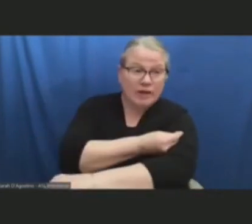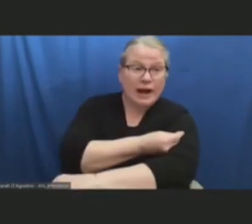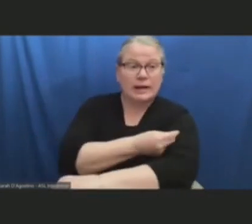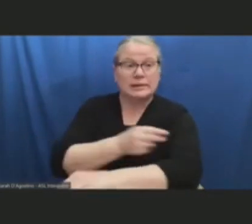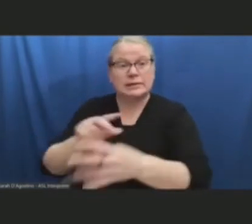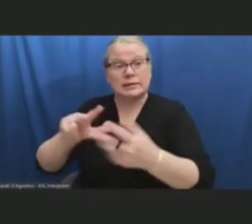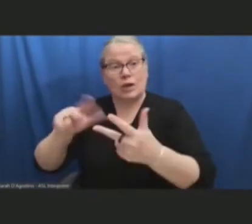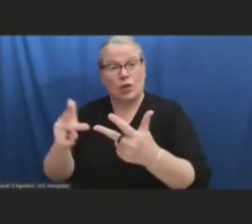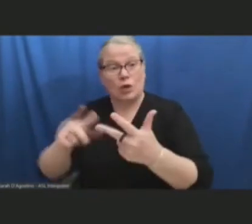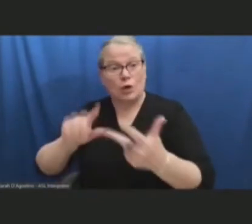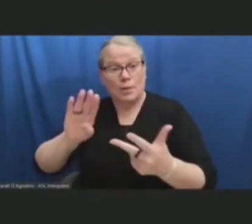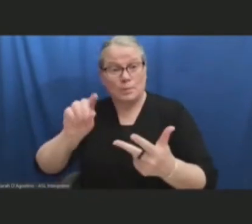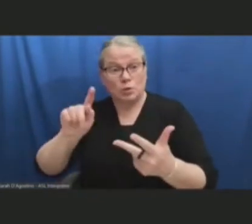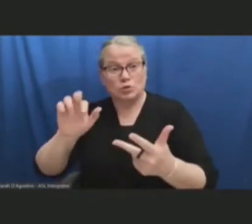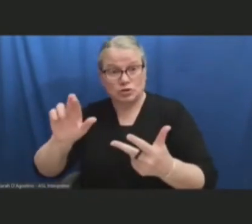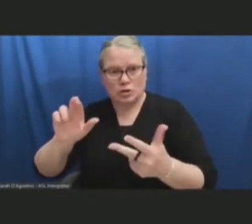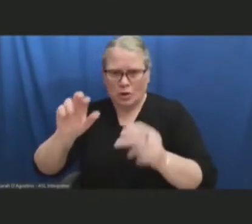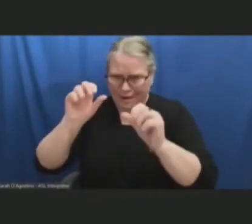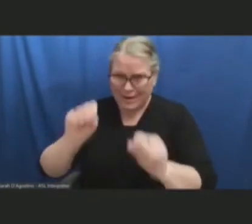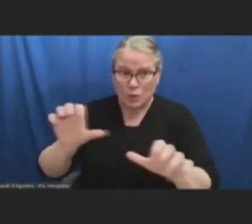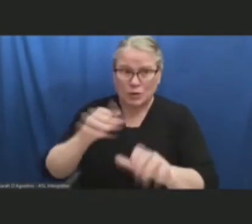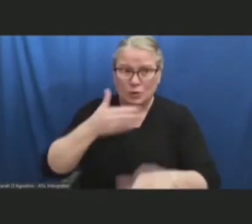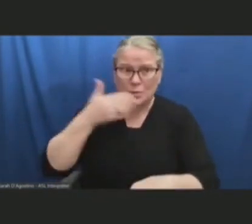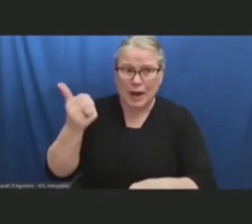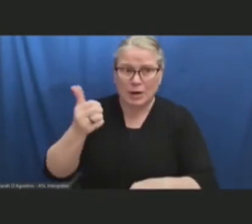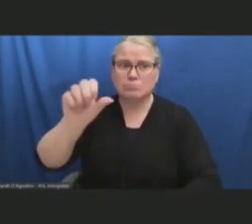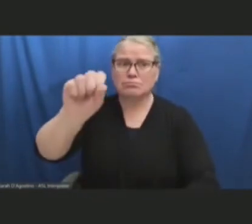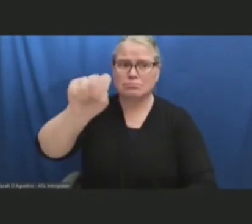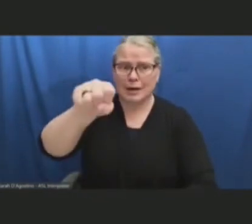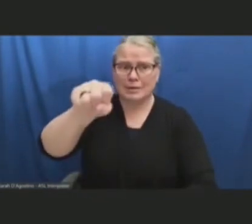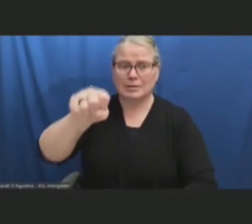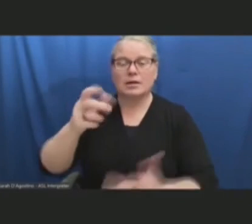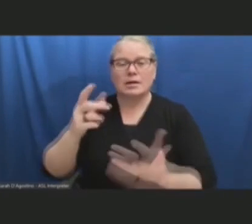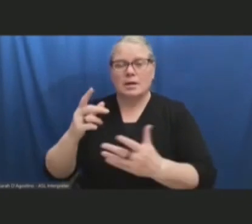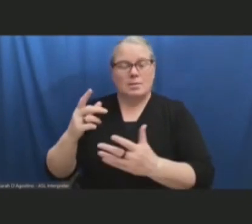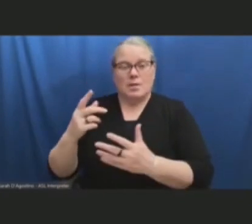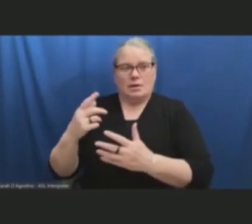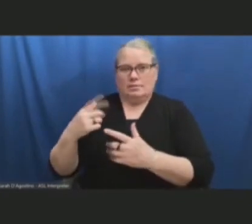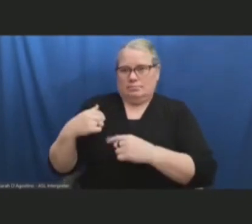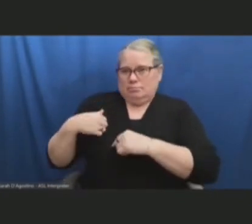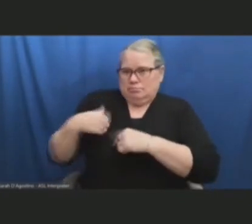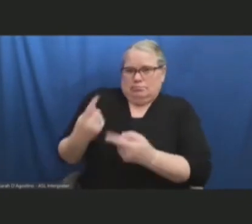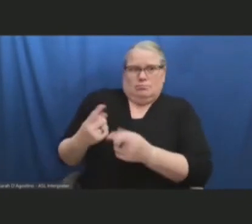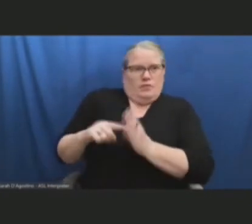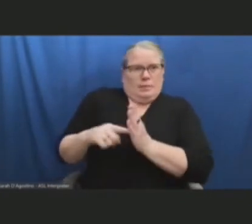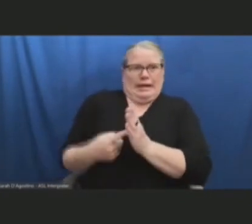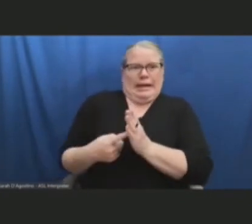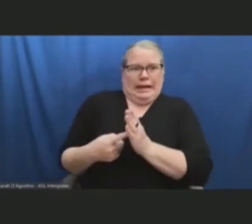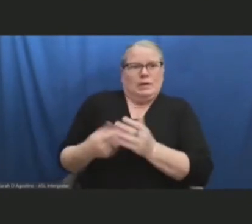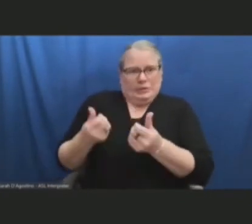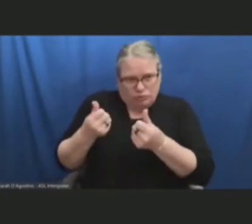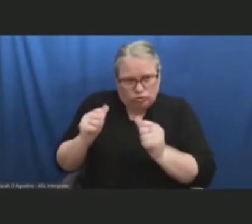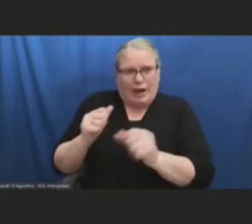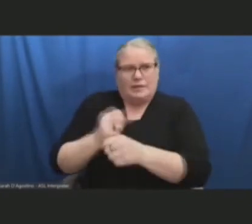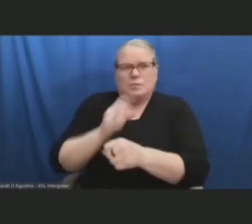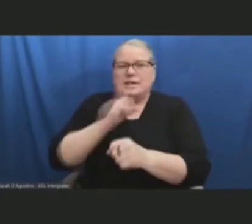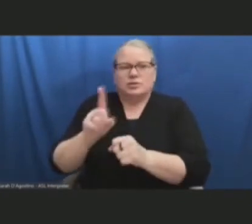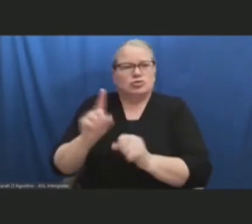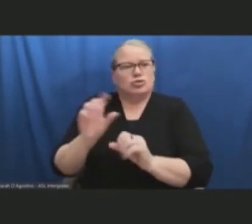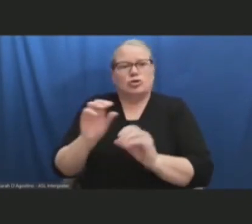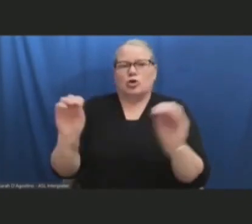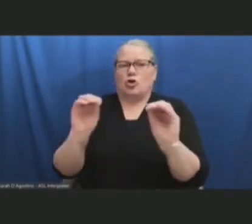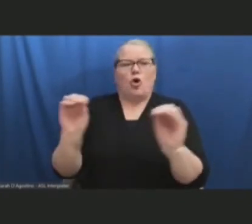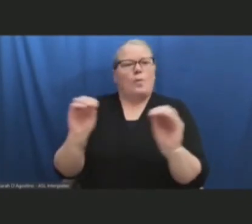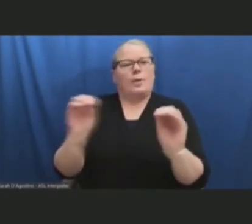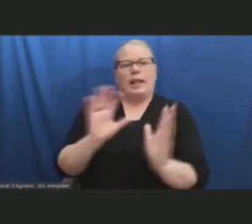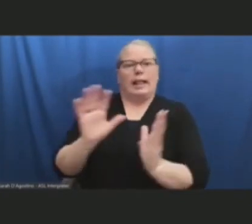better? Absolutely. But that's been the effort from the very beginning to make sure that nobody's left behind. Because if somebody is left